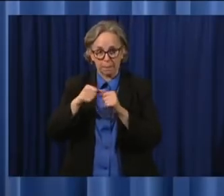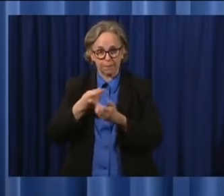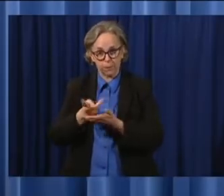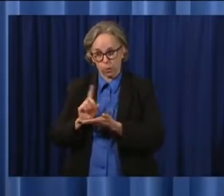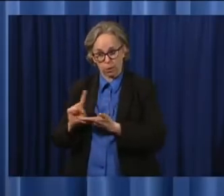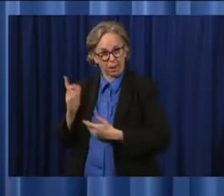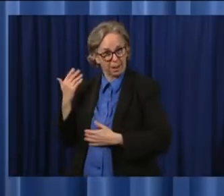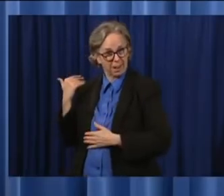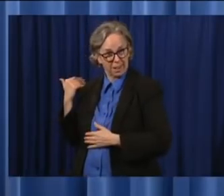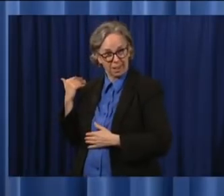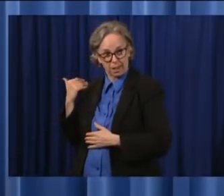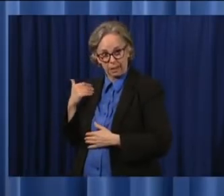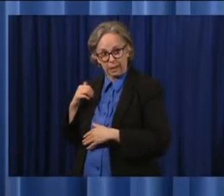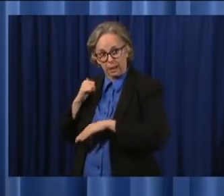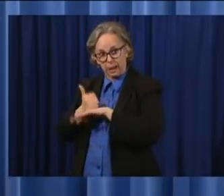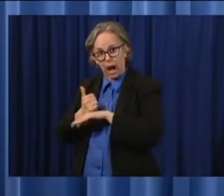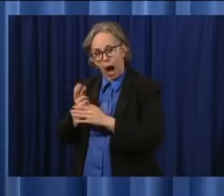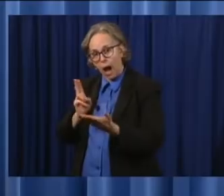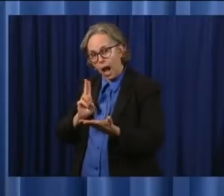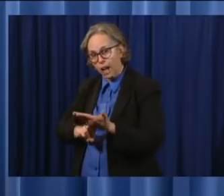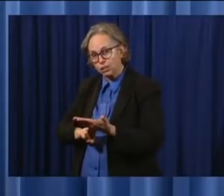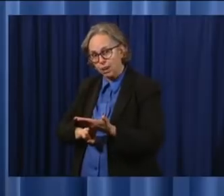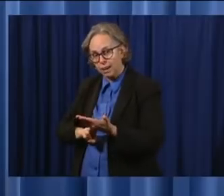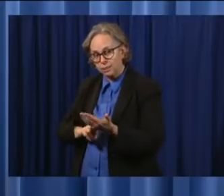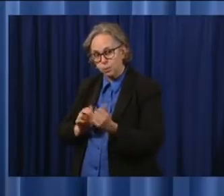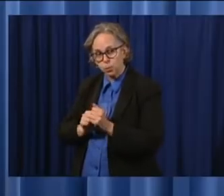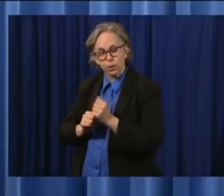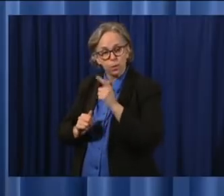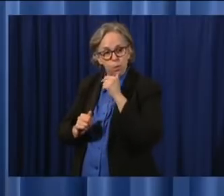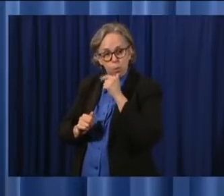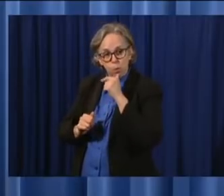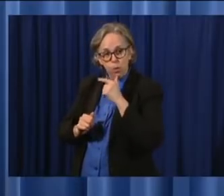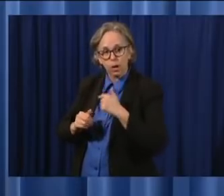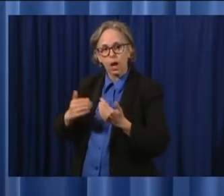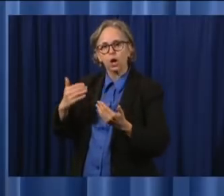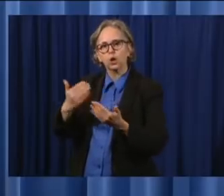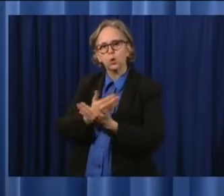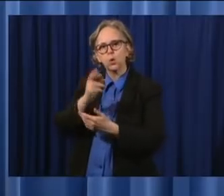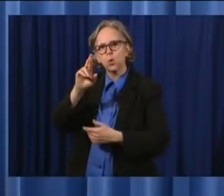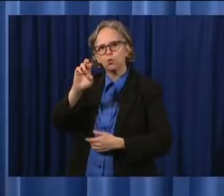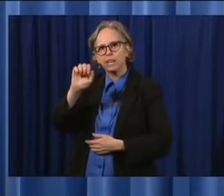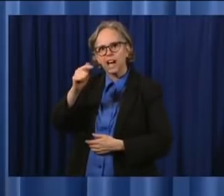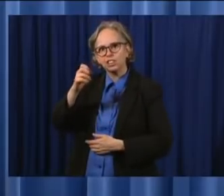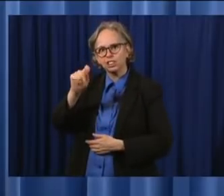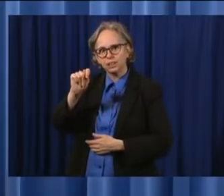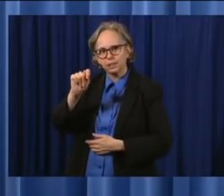to brand new reagent and new machines. That